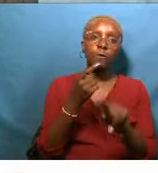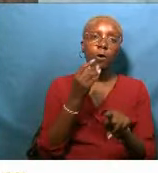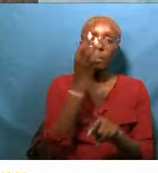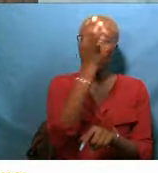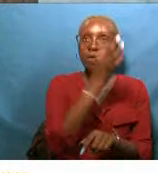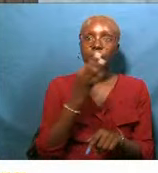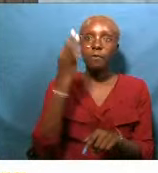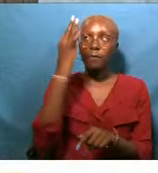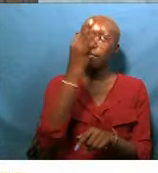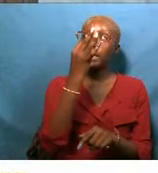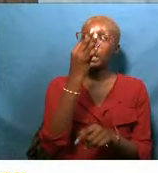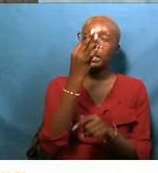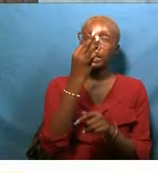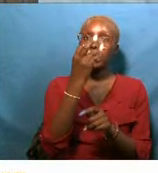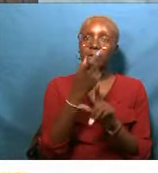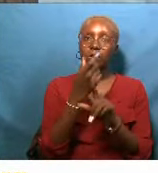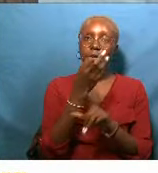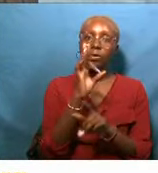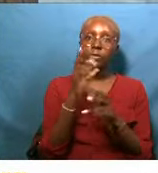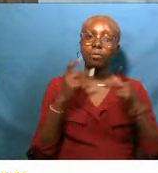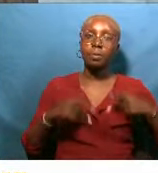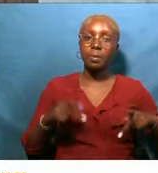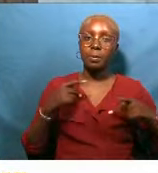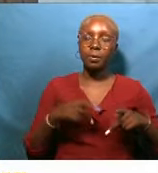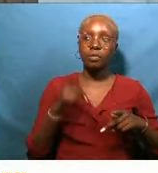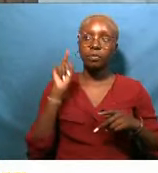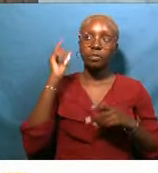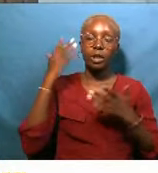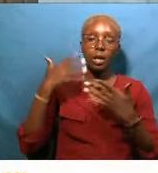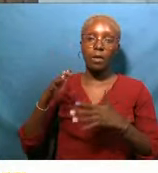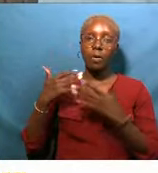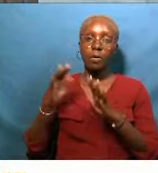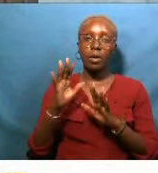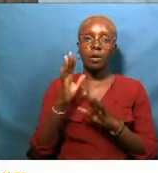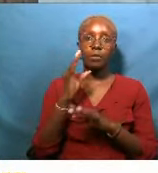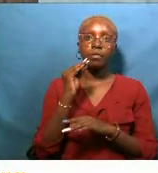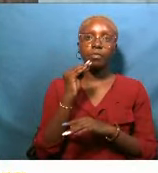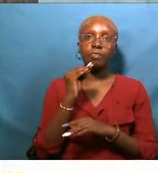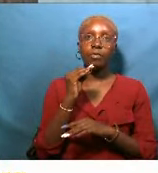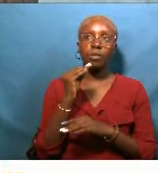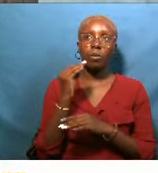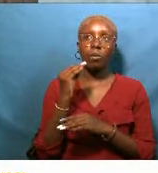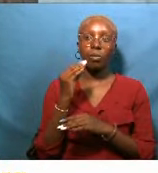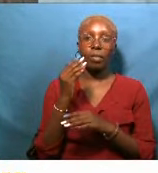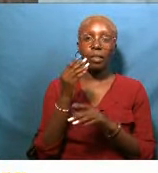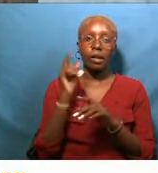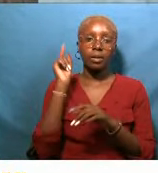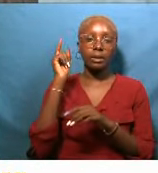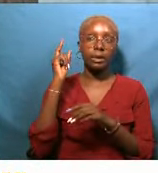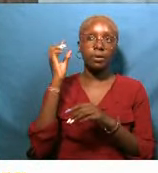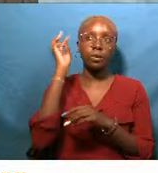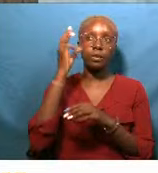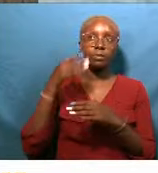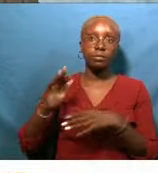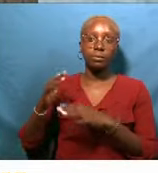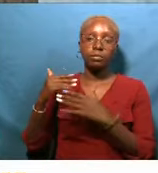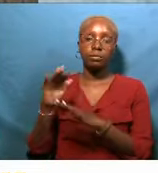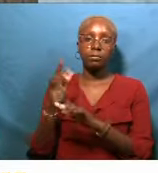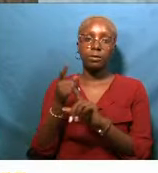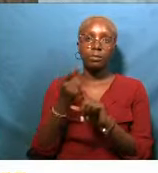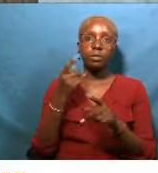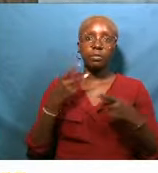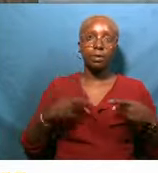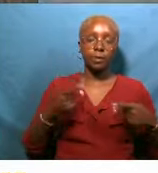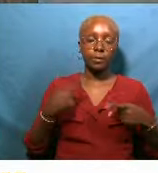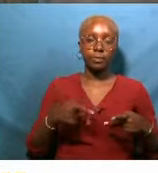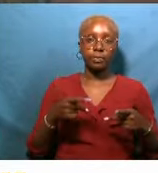the disgrace of his people. He will take away home. He will take away from them. He will